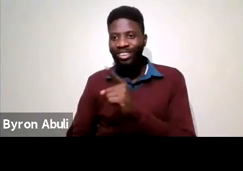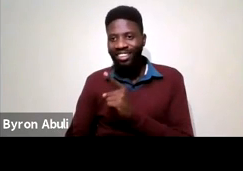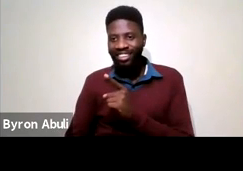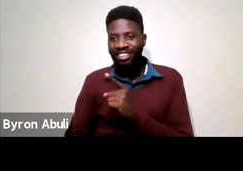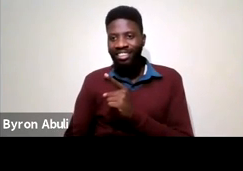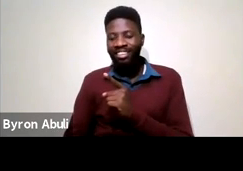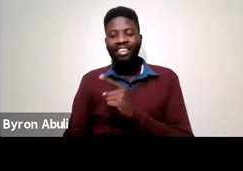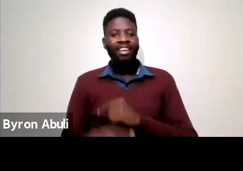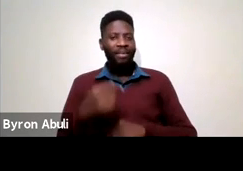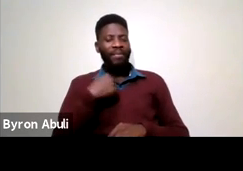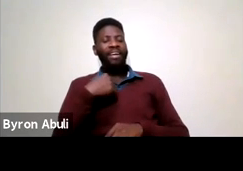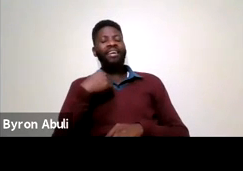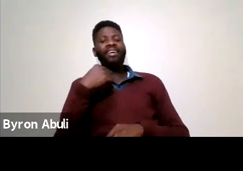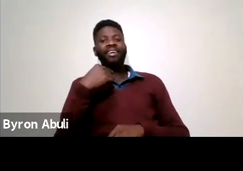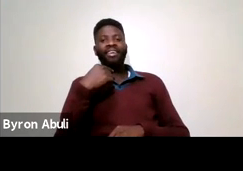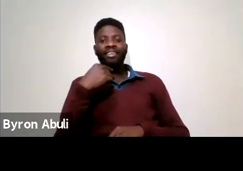I encountered it.